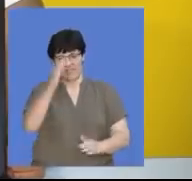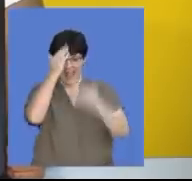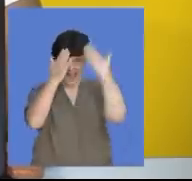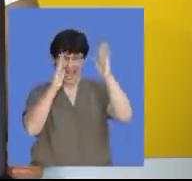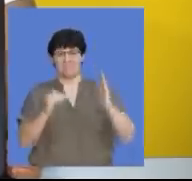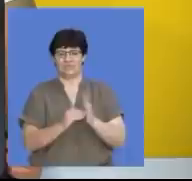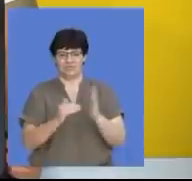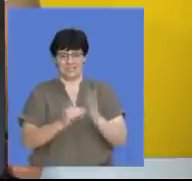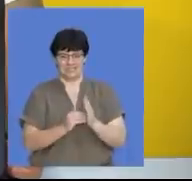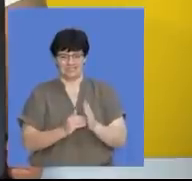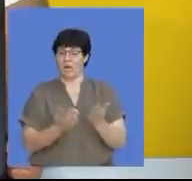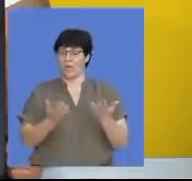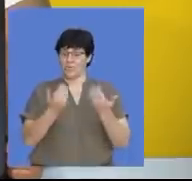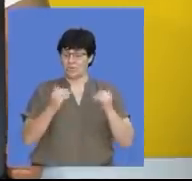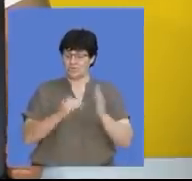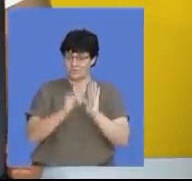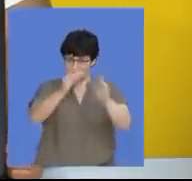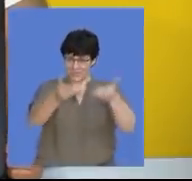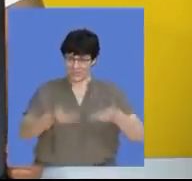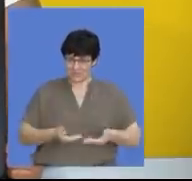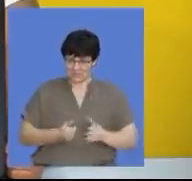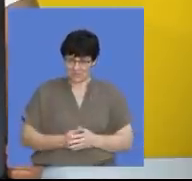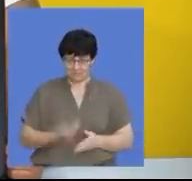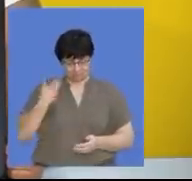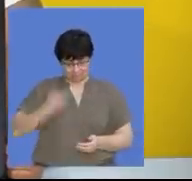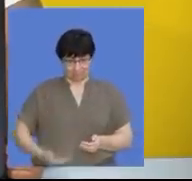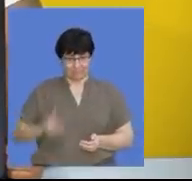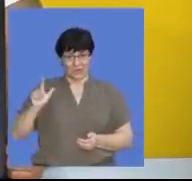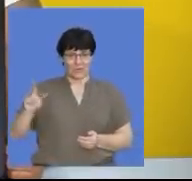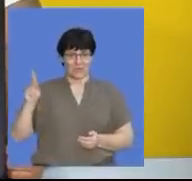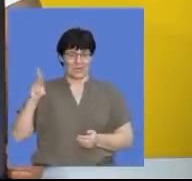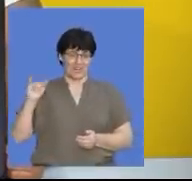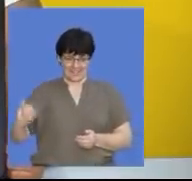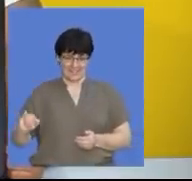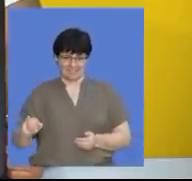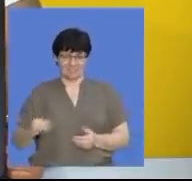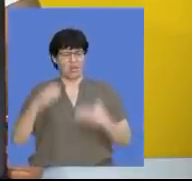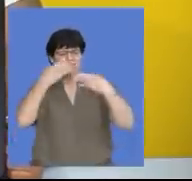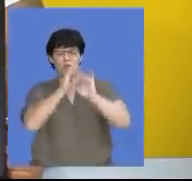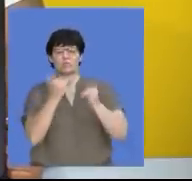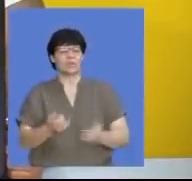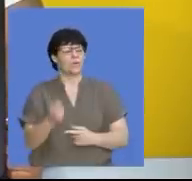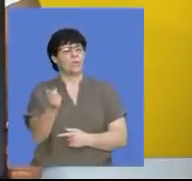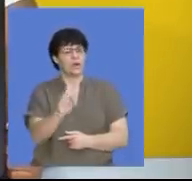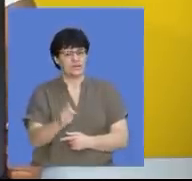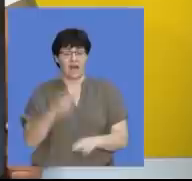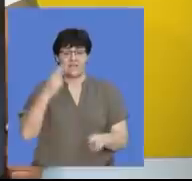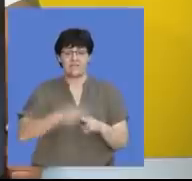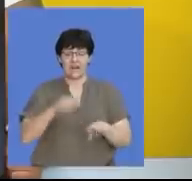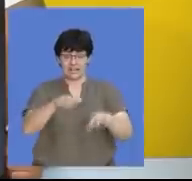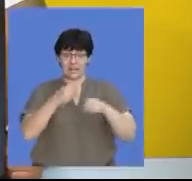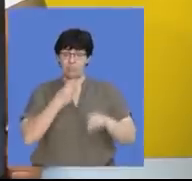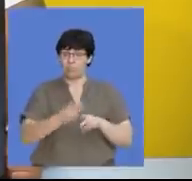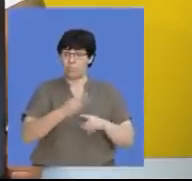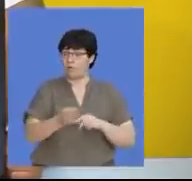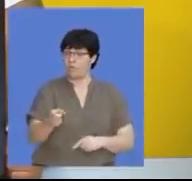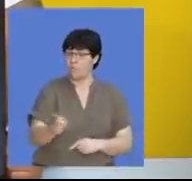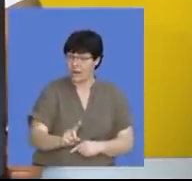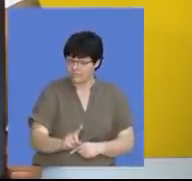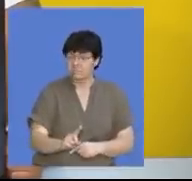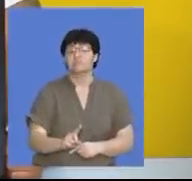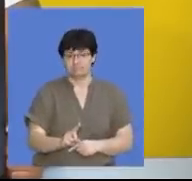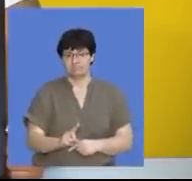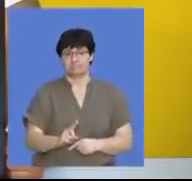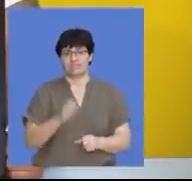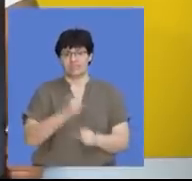Hello Matrix and welcome to Was a Matrix. My name is Looney and today we're focusing on your final exam prep for geography.